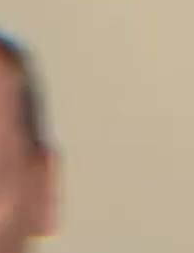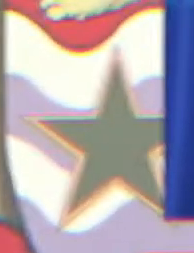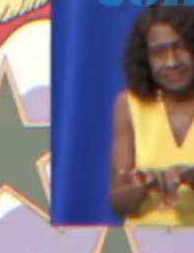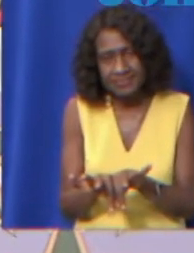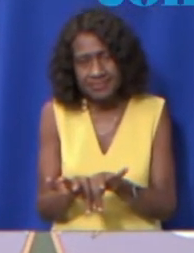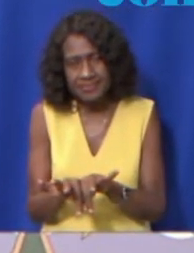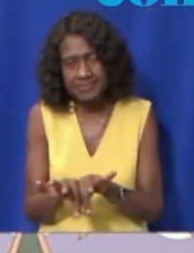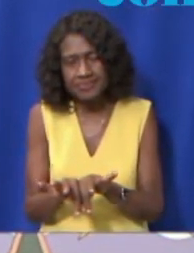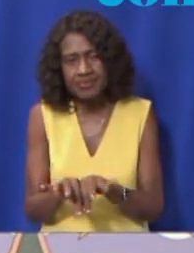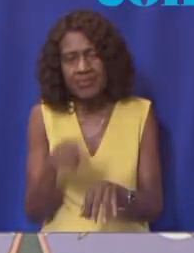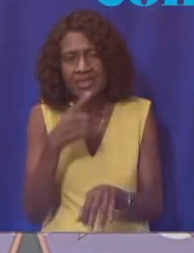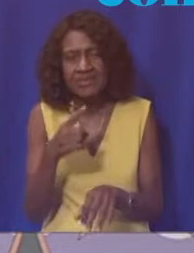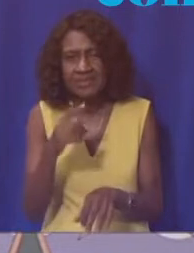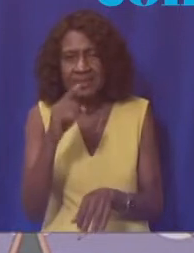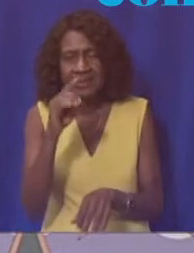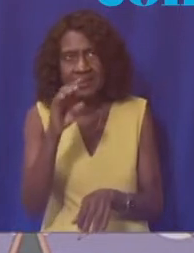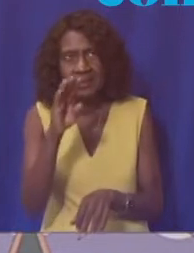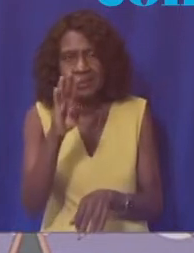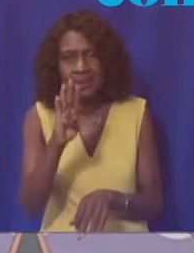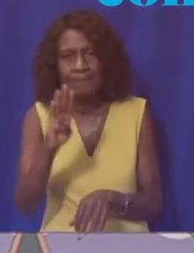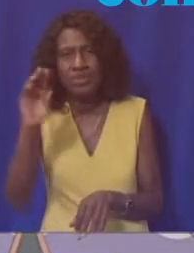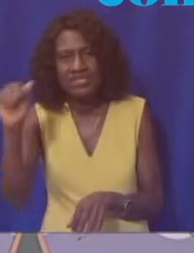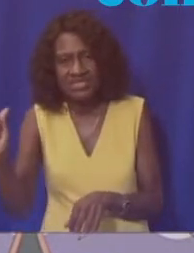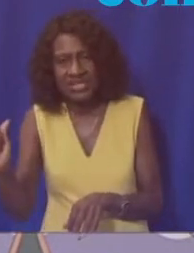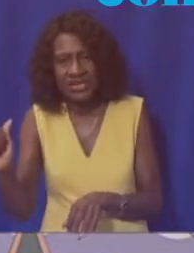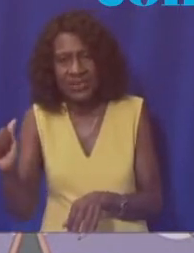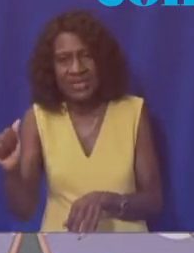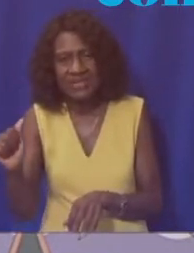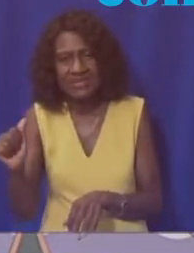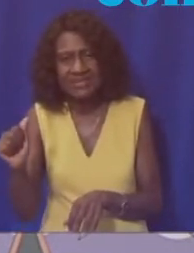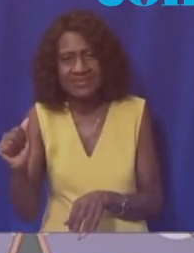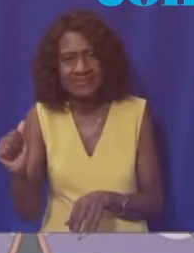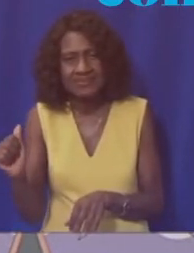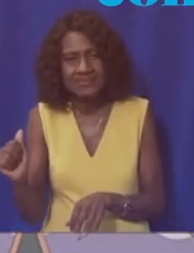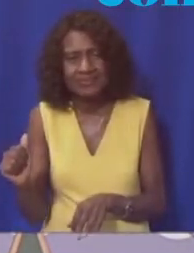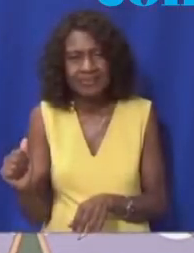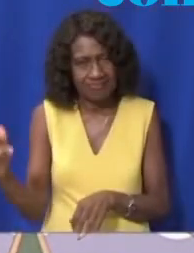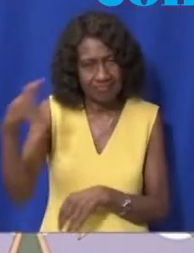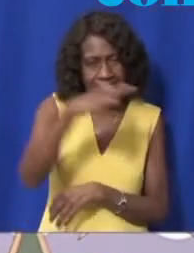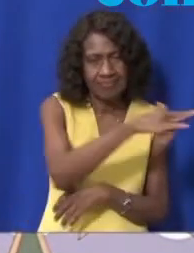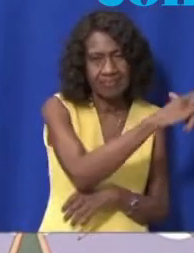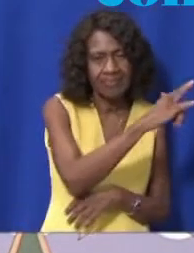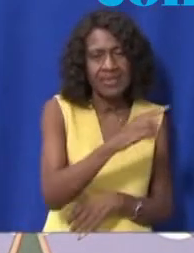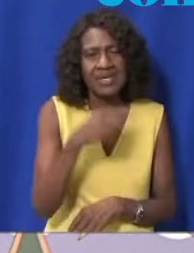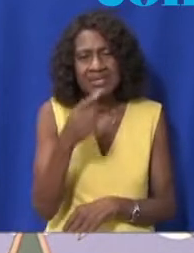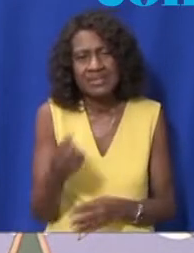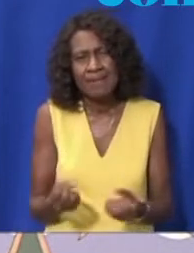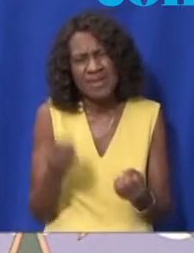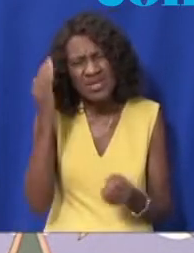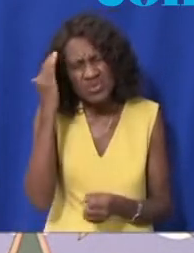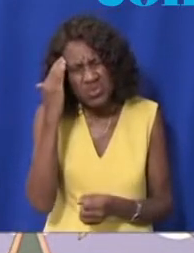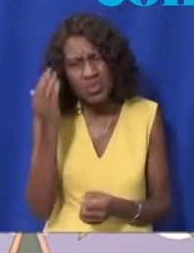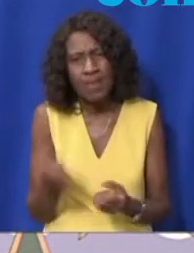say a bit about British Airways and sort of travelling overseas. And I know that many people do have to travel,